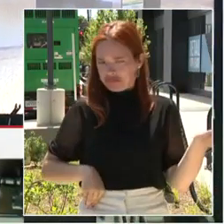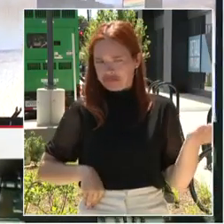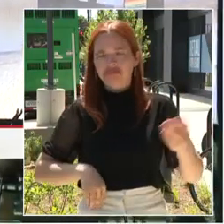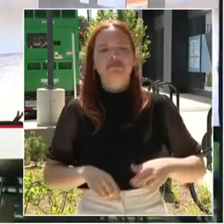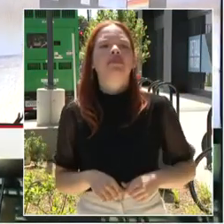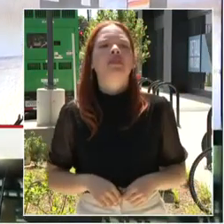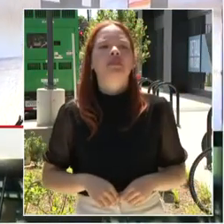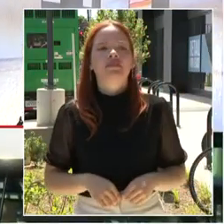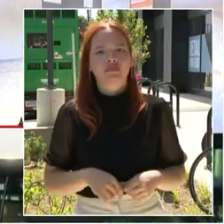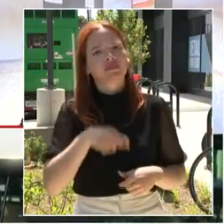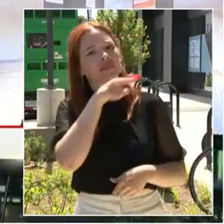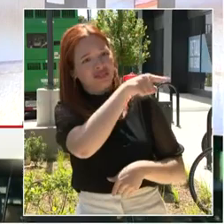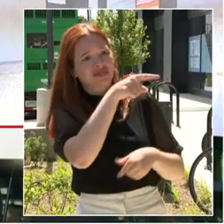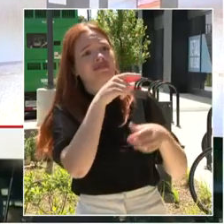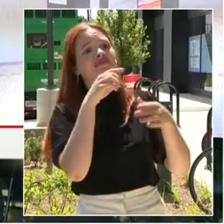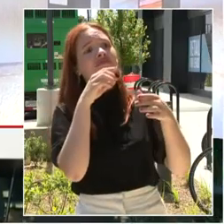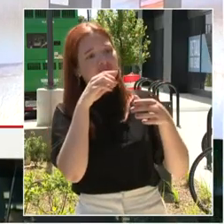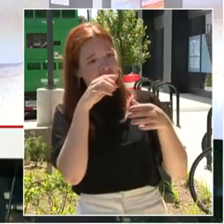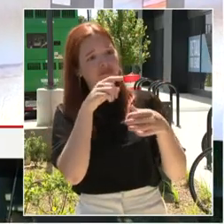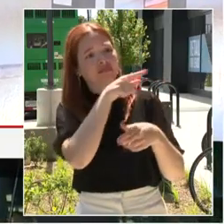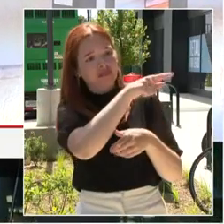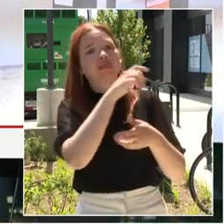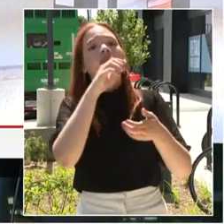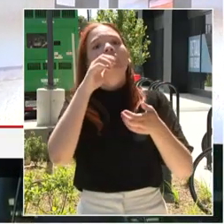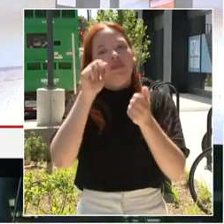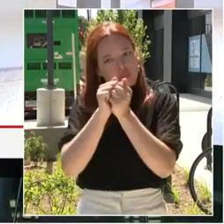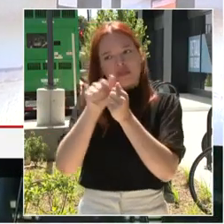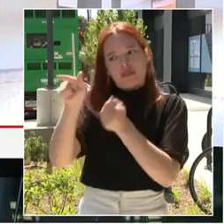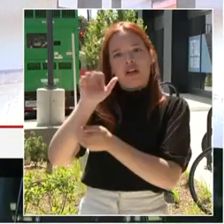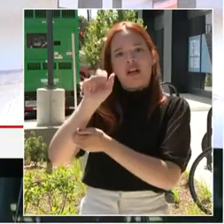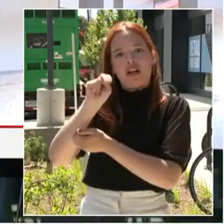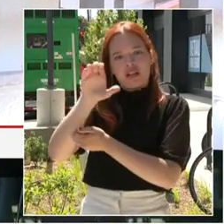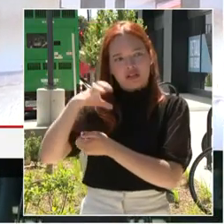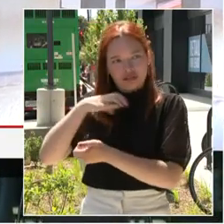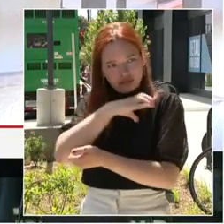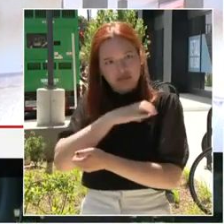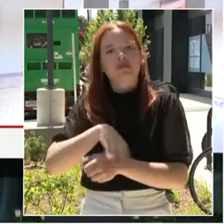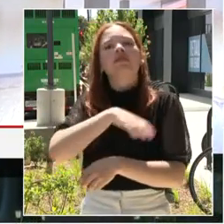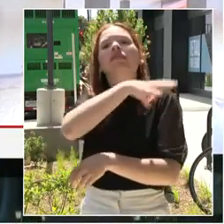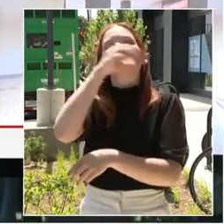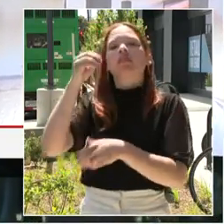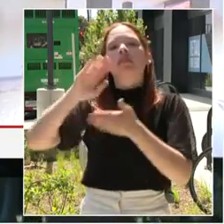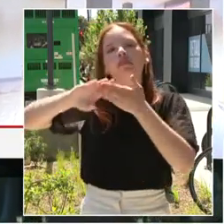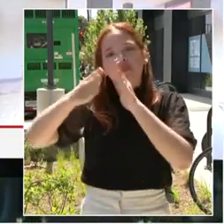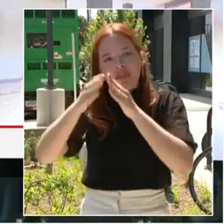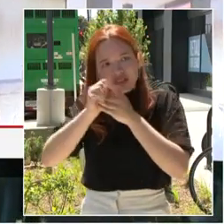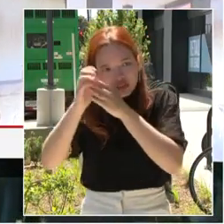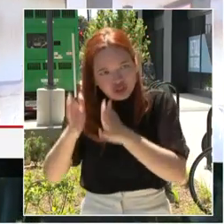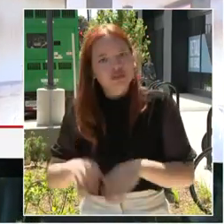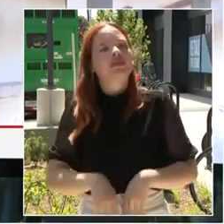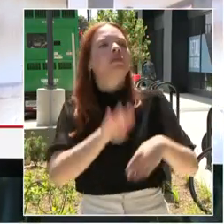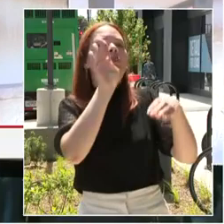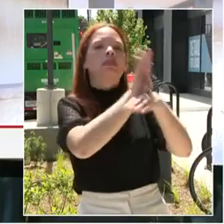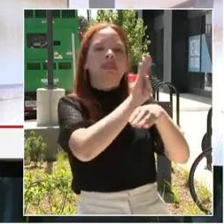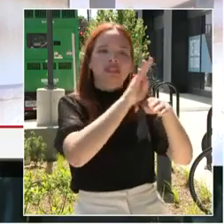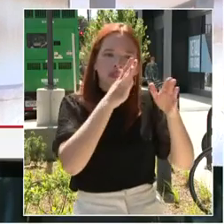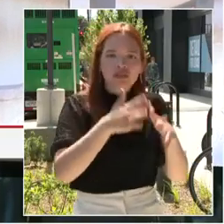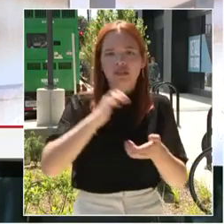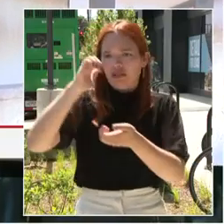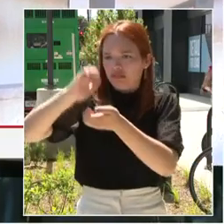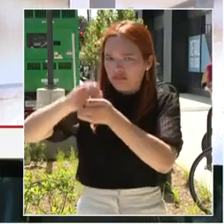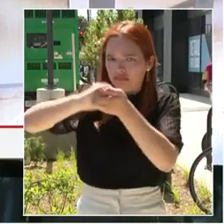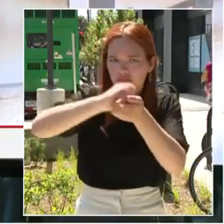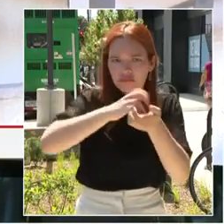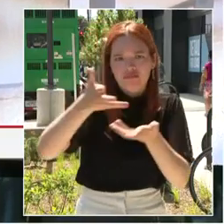and community members and businesses have exactly what they need from the government. Richard started during my first term as